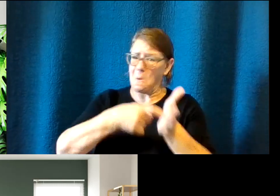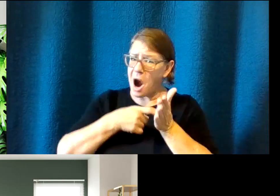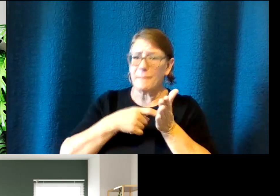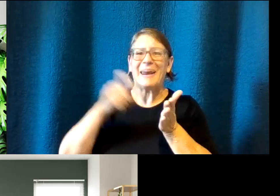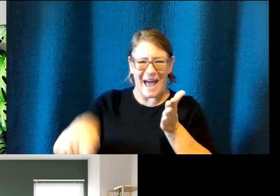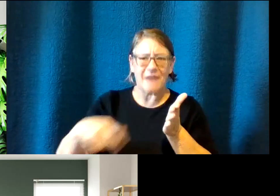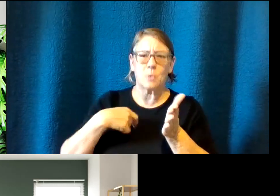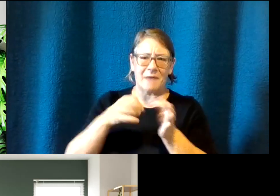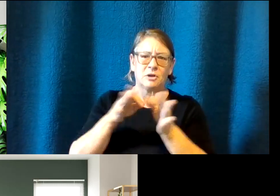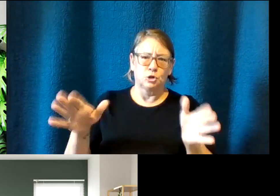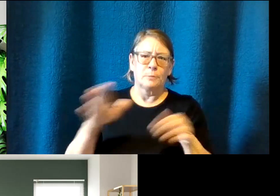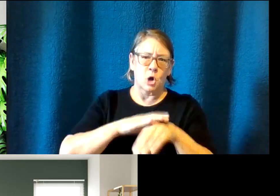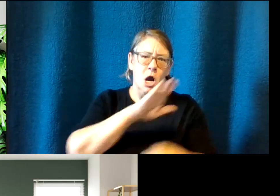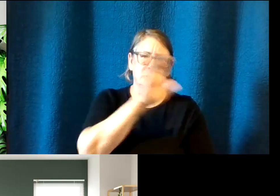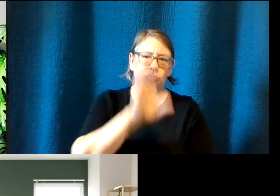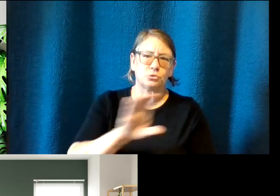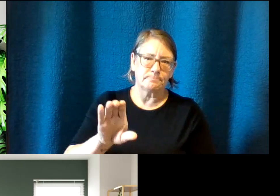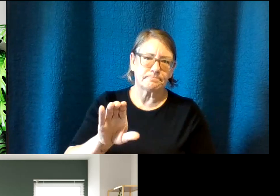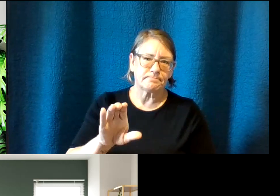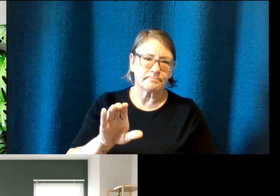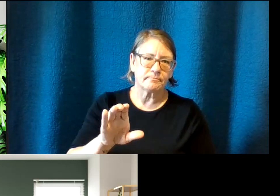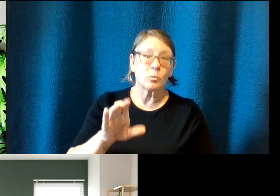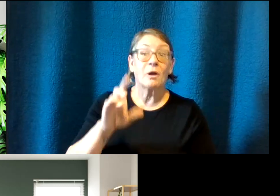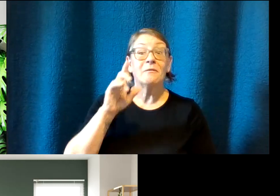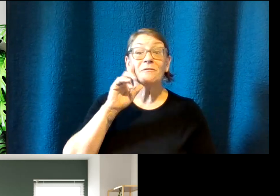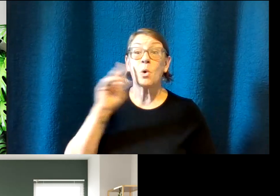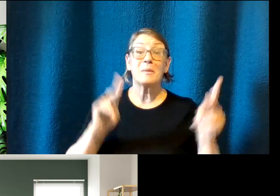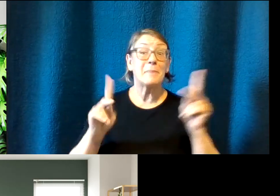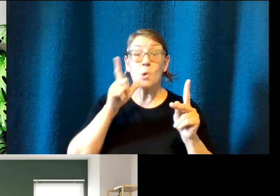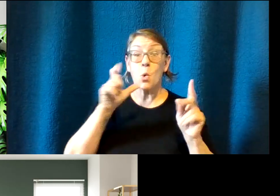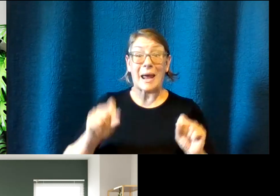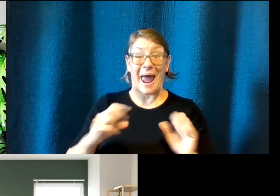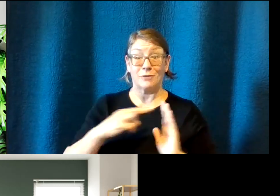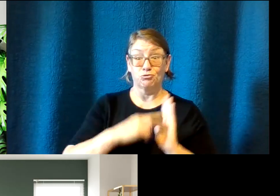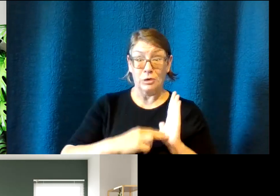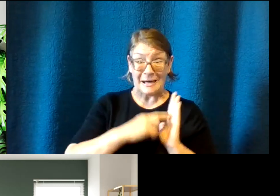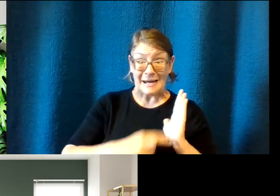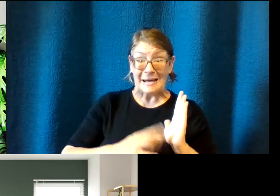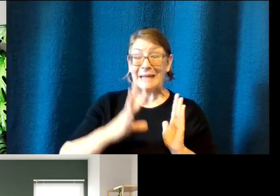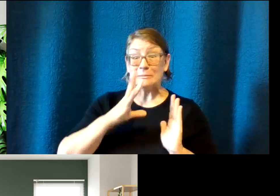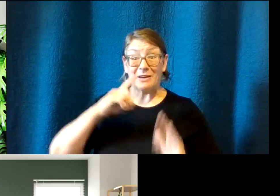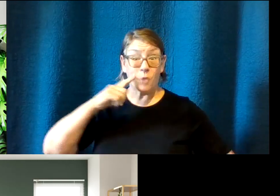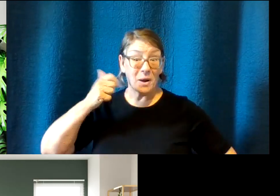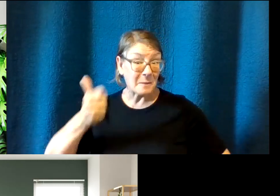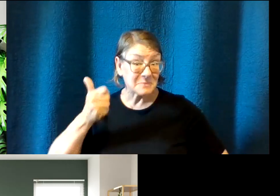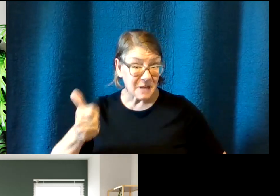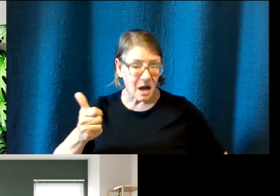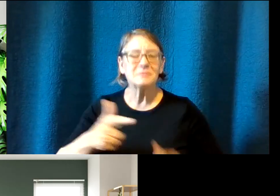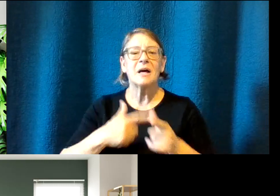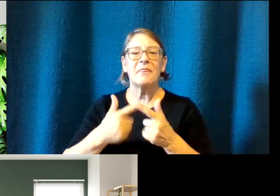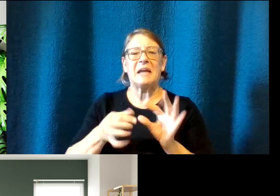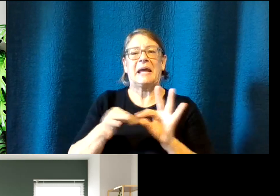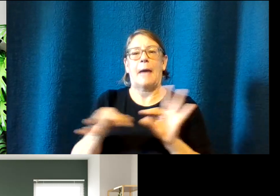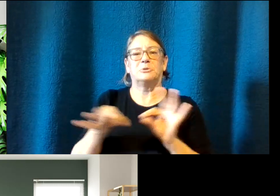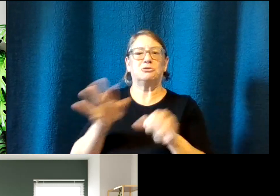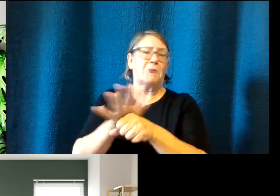have to have an interpreter here. For people that can read and speak for themselves, then the captioning